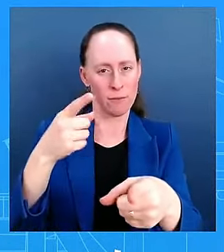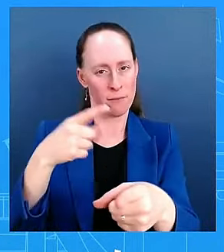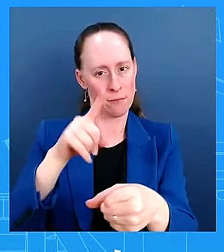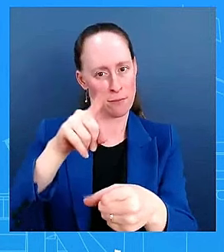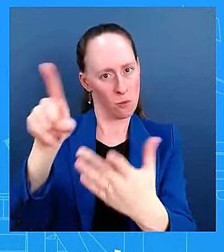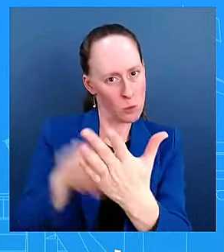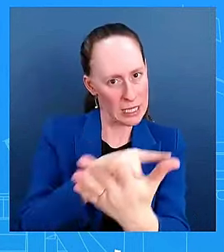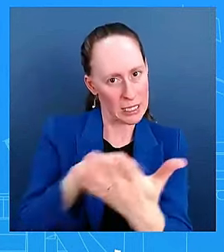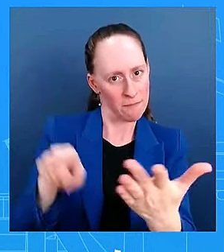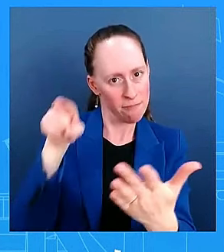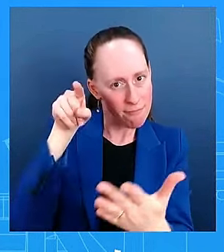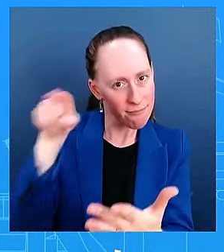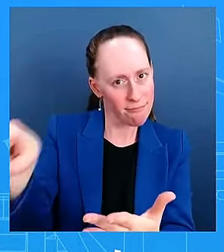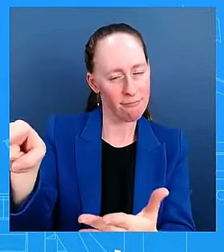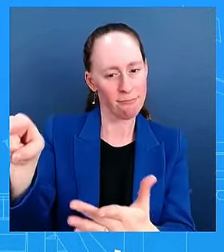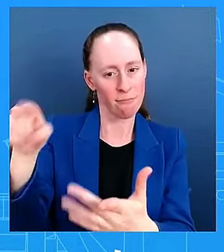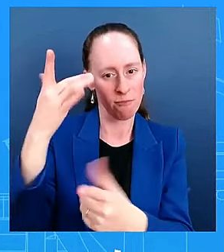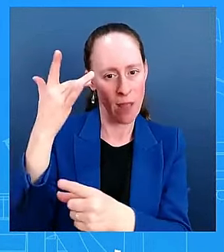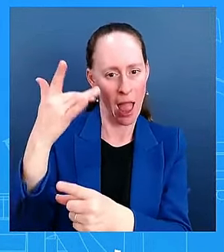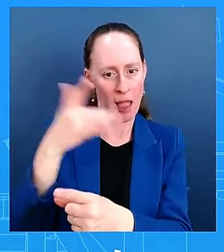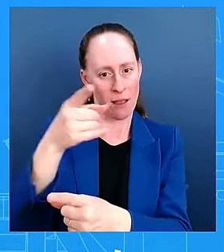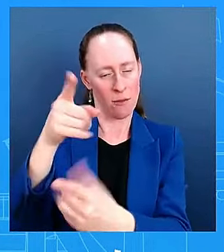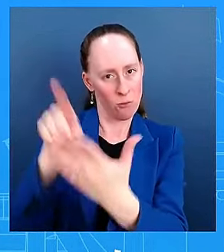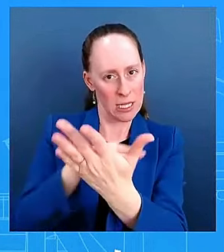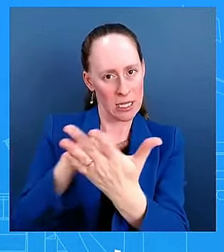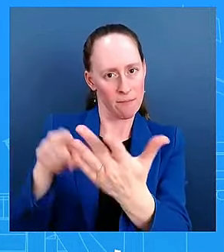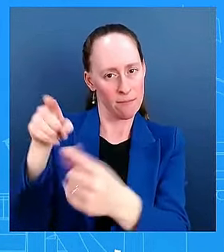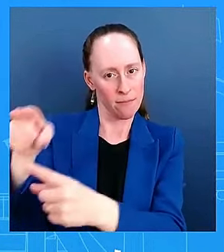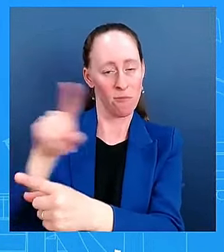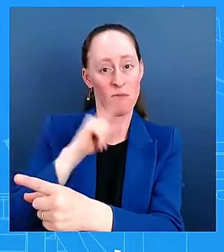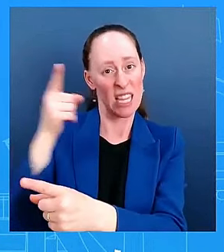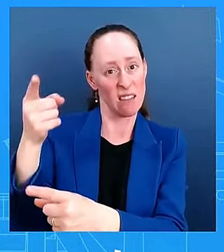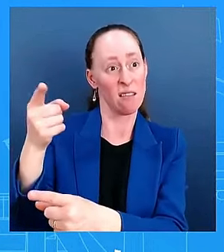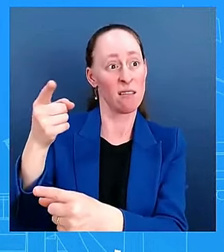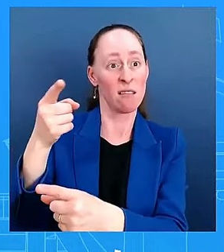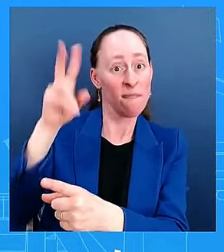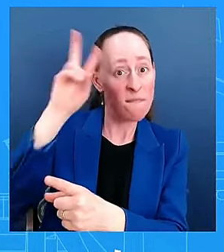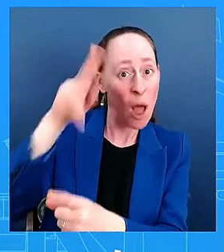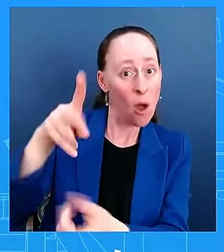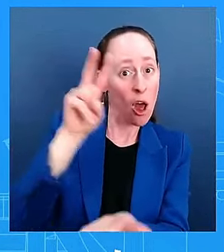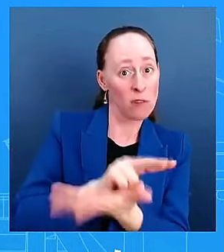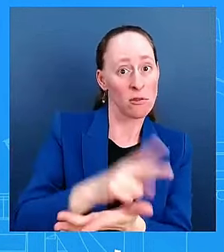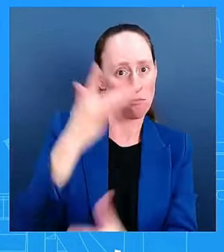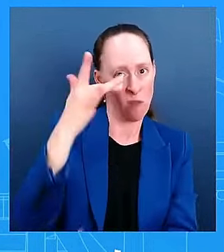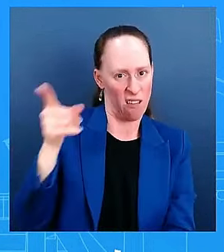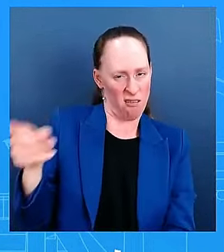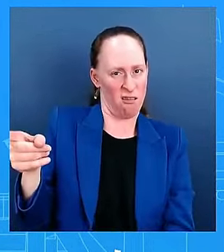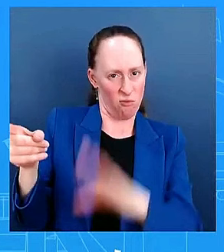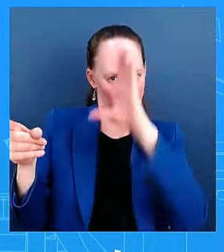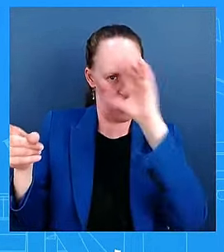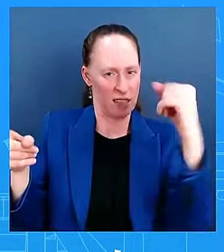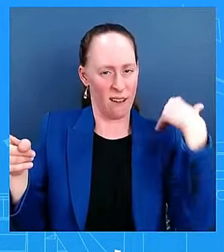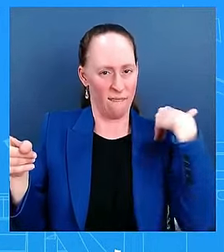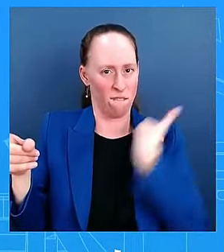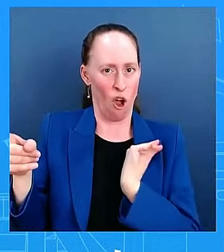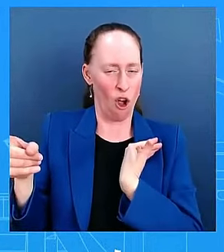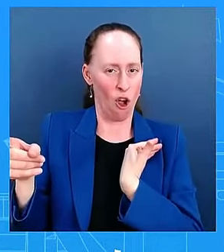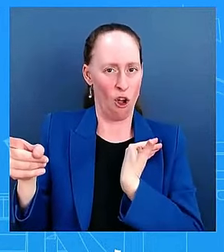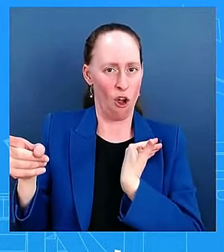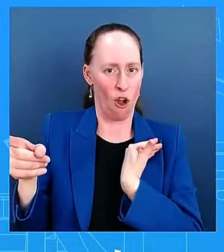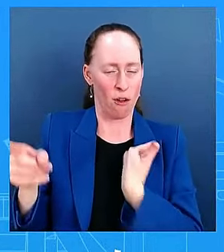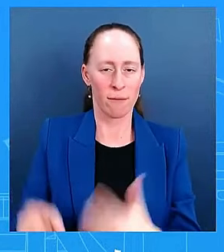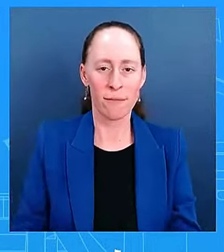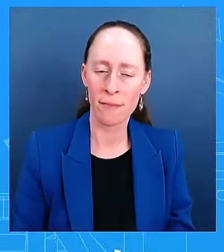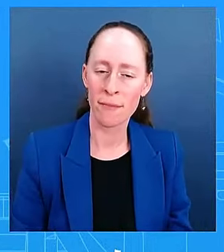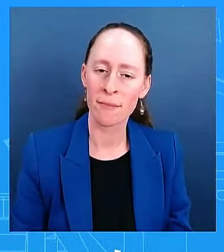There's going to be a lot of people who are going to say a lot of things. There's going to be election experts who are going to look under the hood in the next couple of days and weeks and